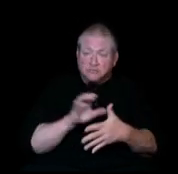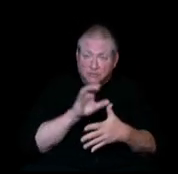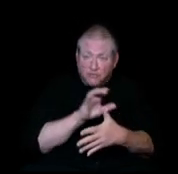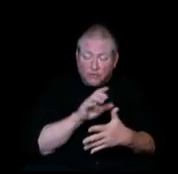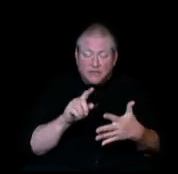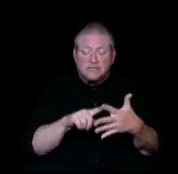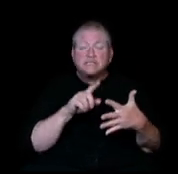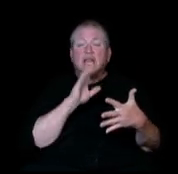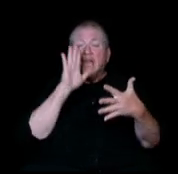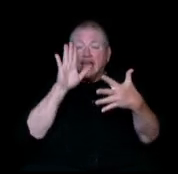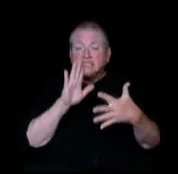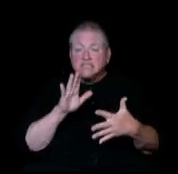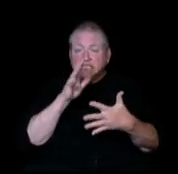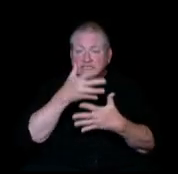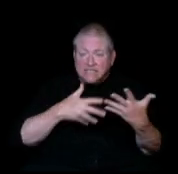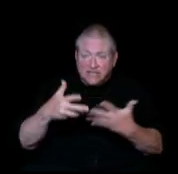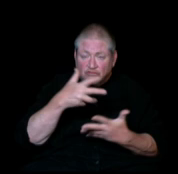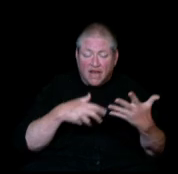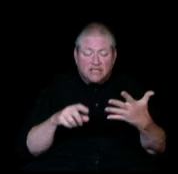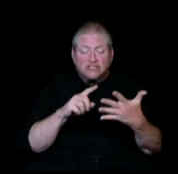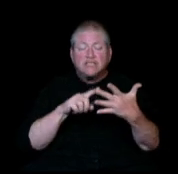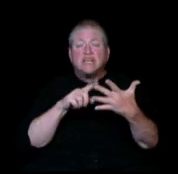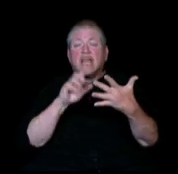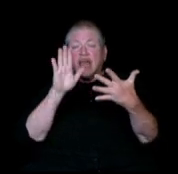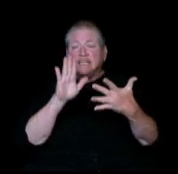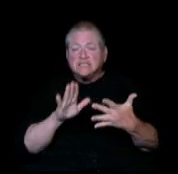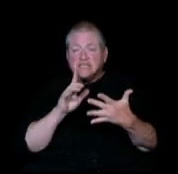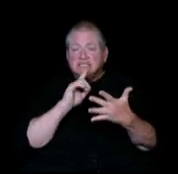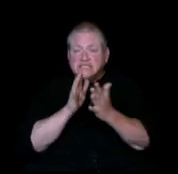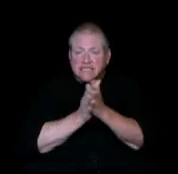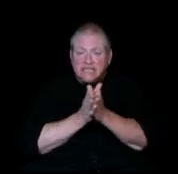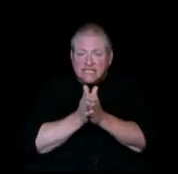excellence of performance, excellence in personal interaction,